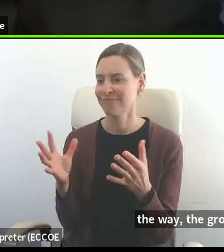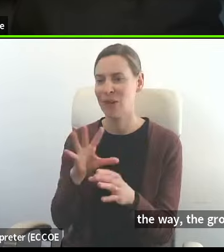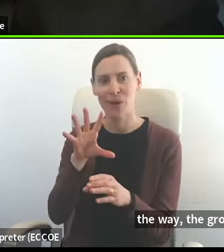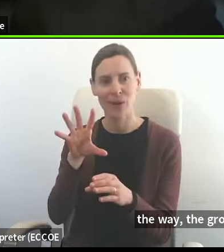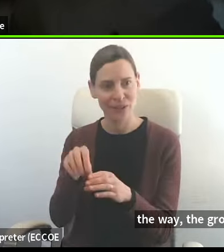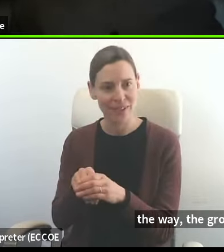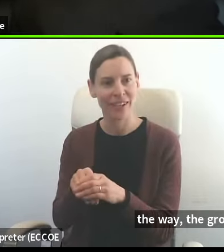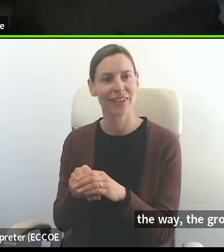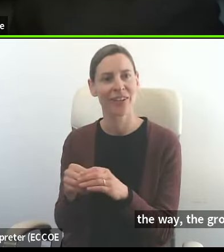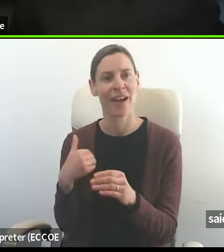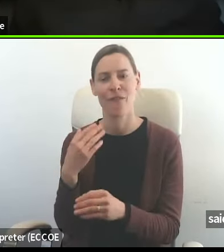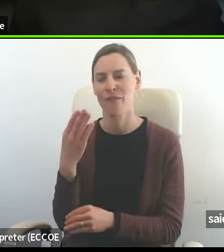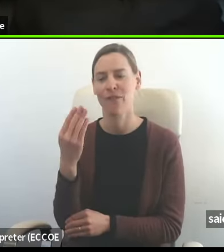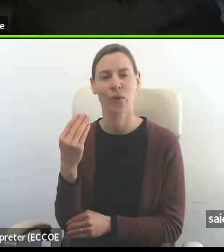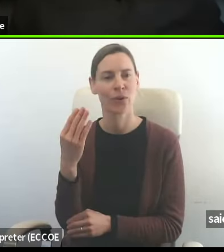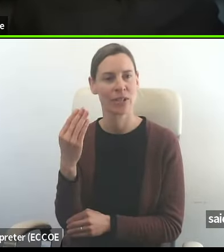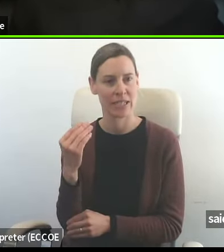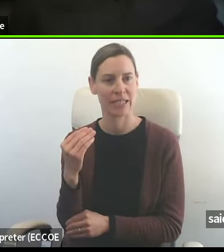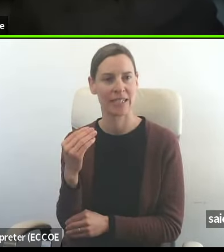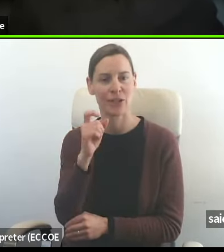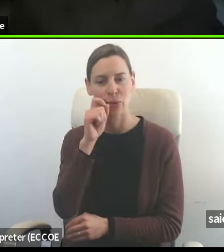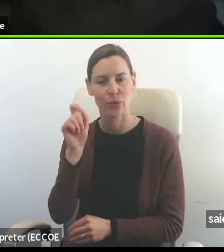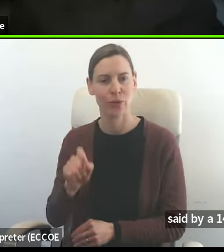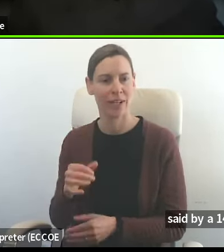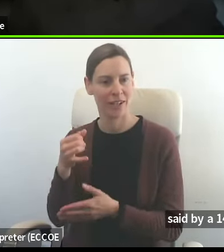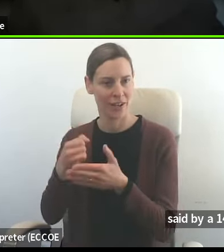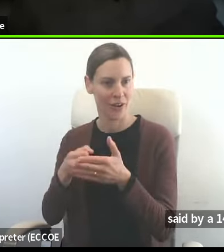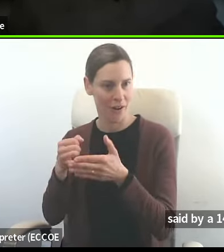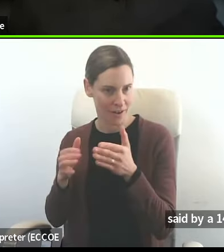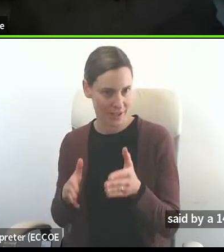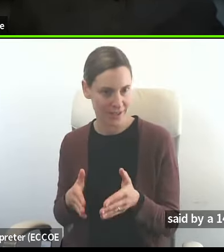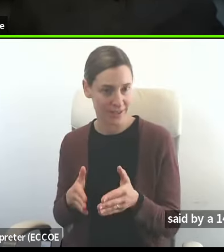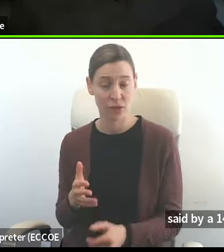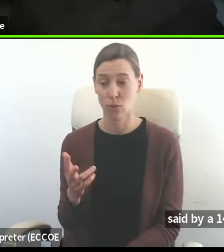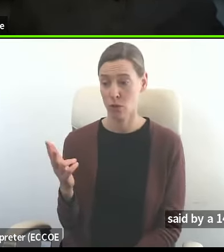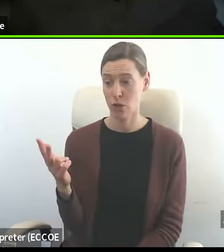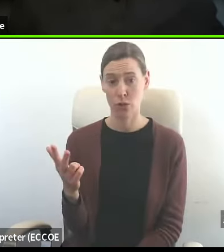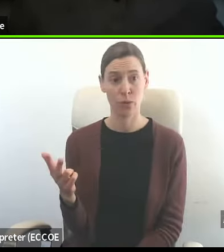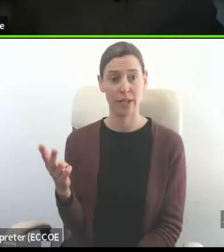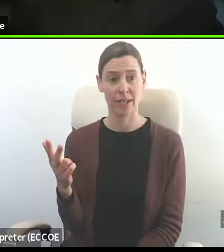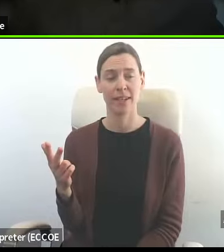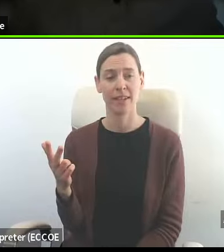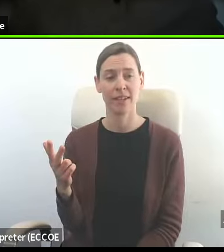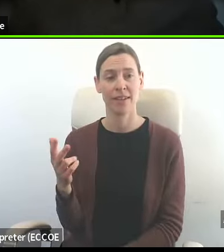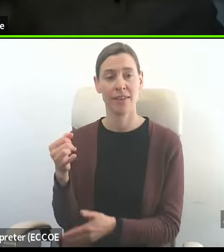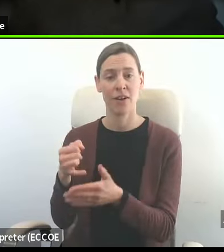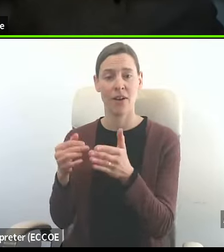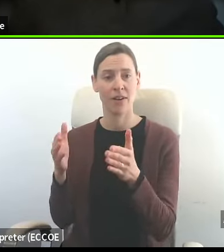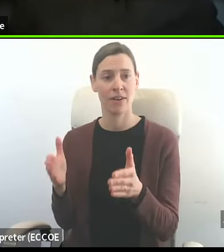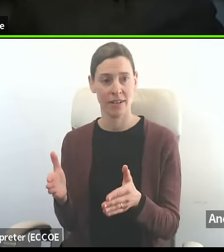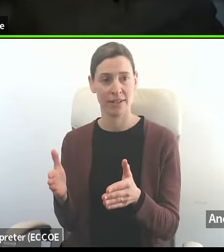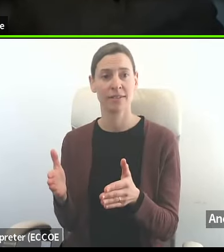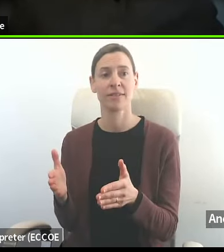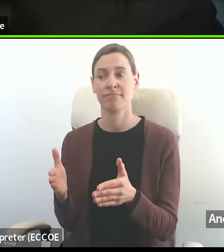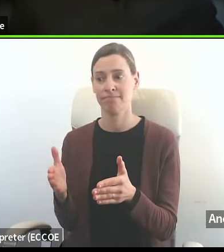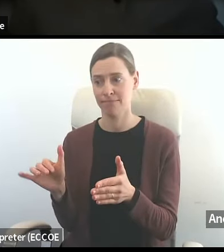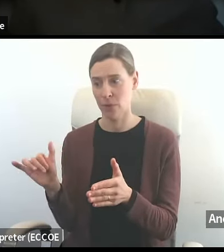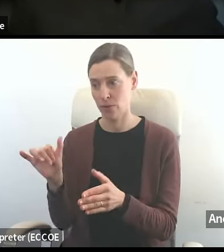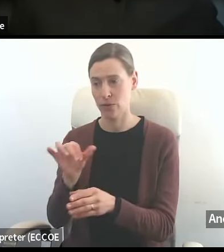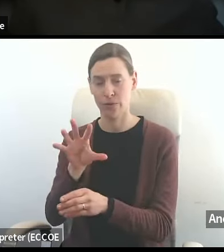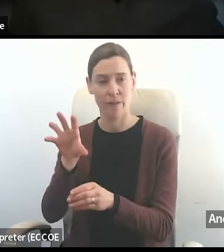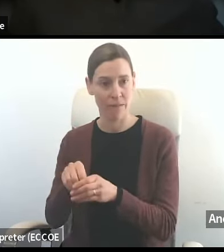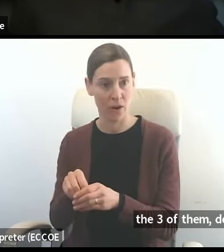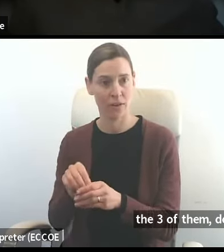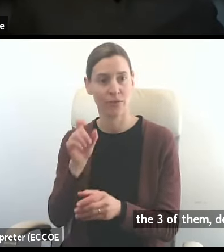I'm a curator now. And three of them do actually serve in Ukrainian army.